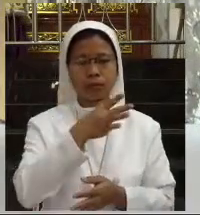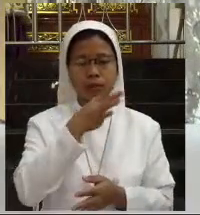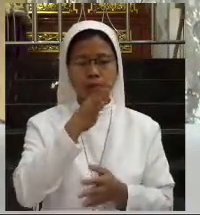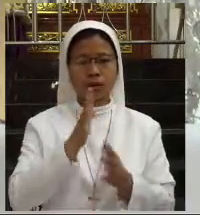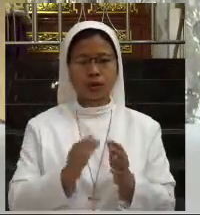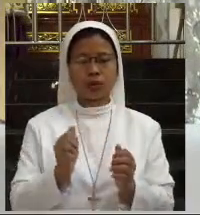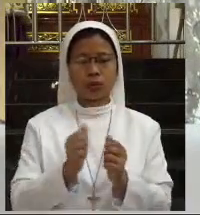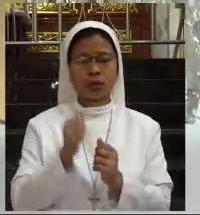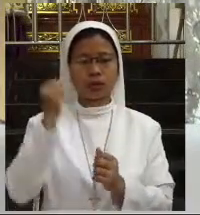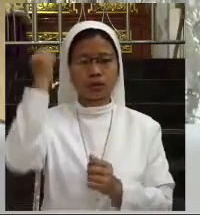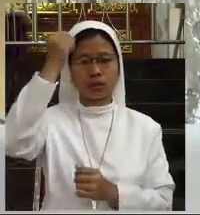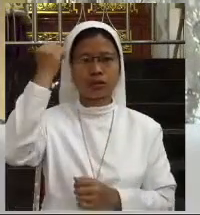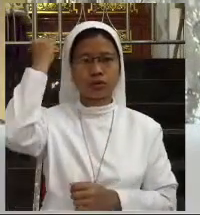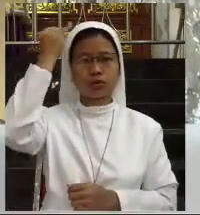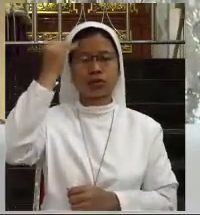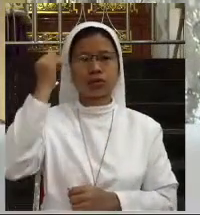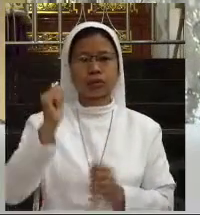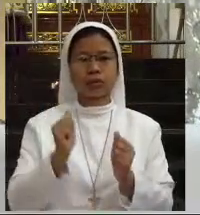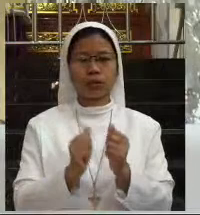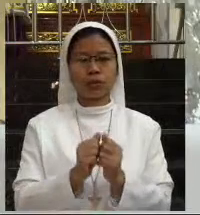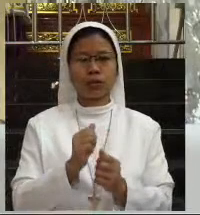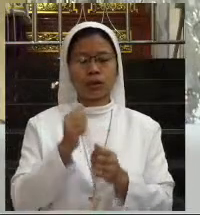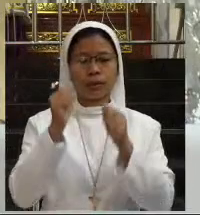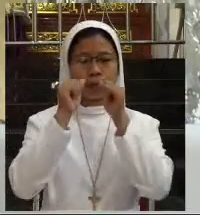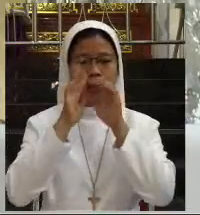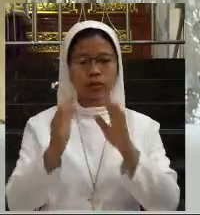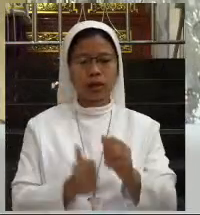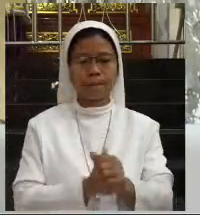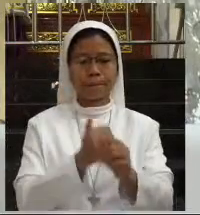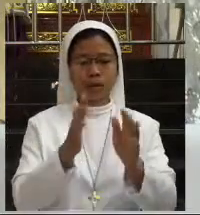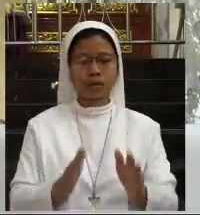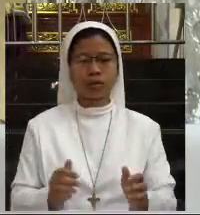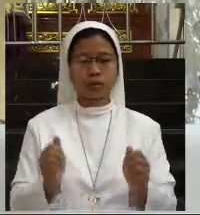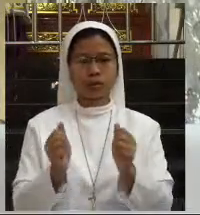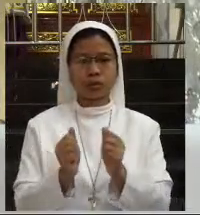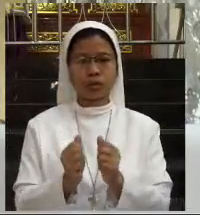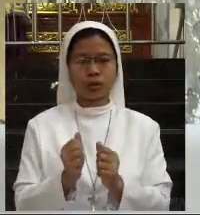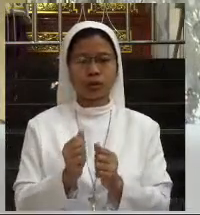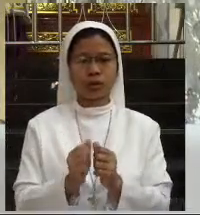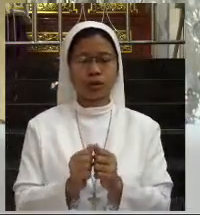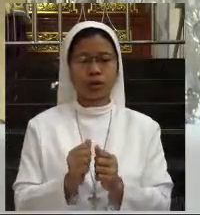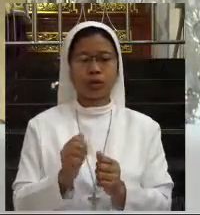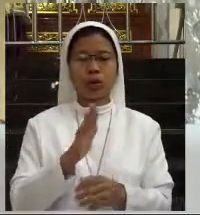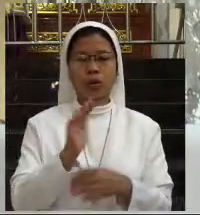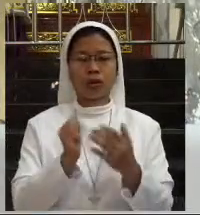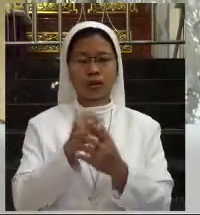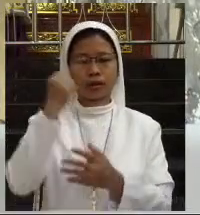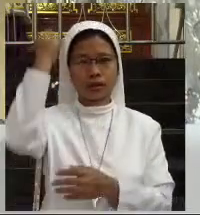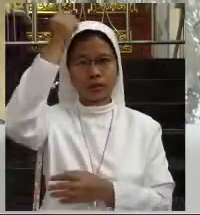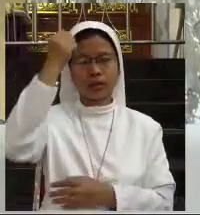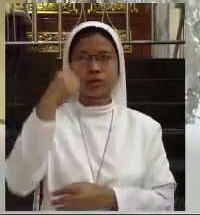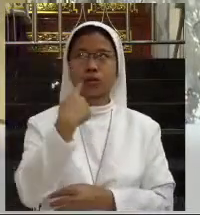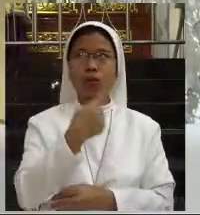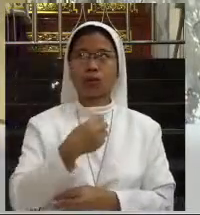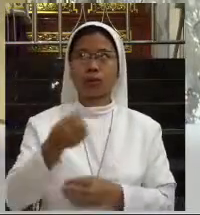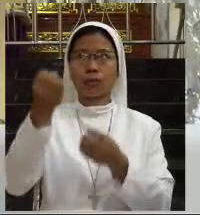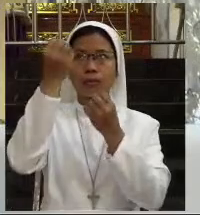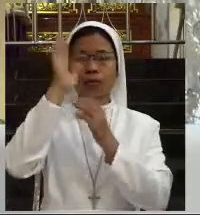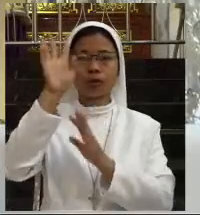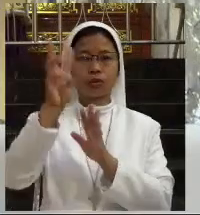Saint Joseph, her most chaste spouse, with the blessed apostles, and all the saints who have pleased you throughout the